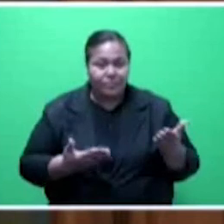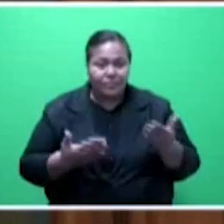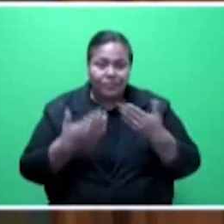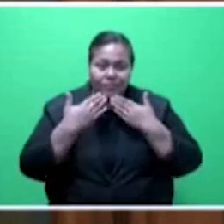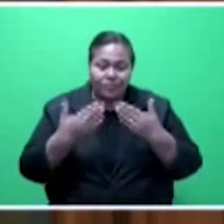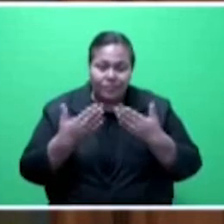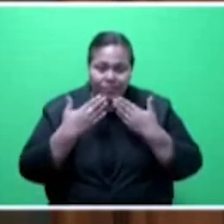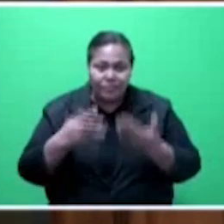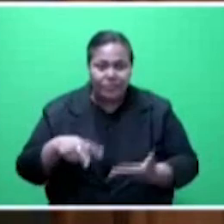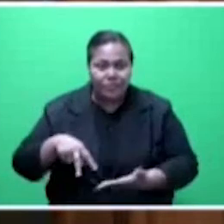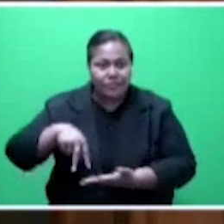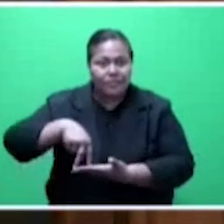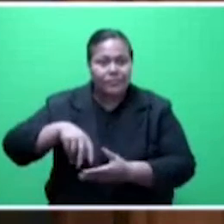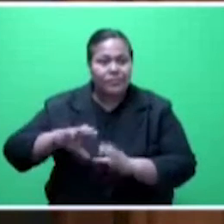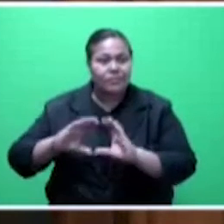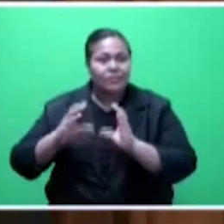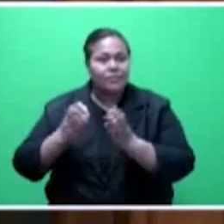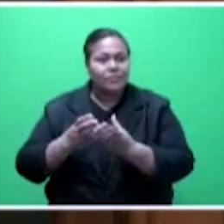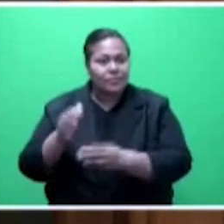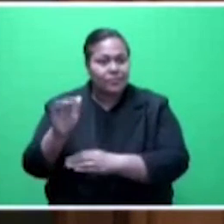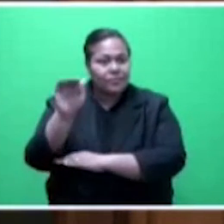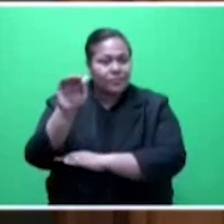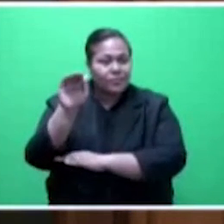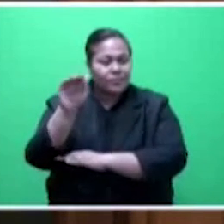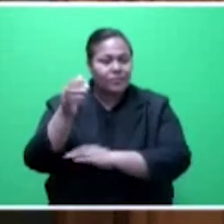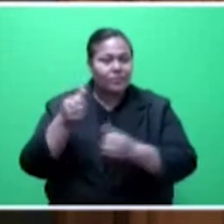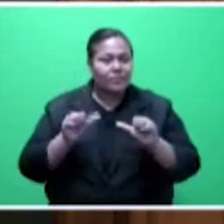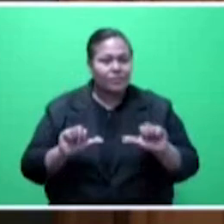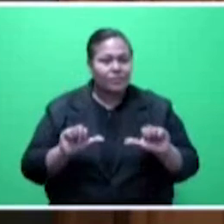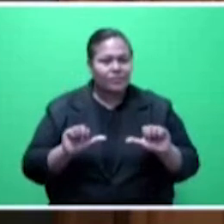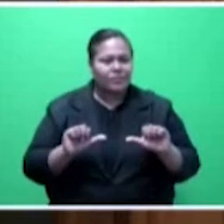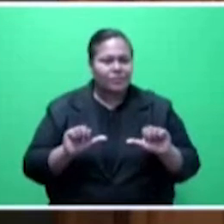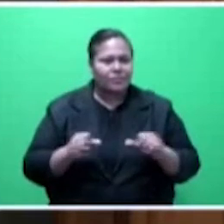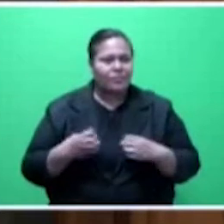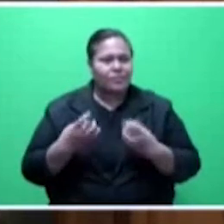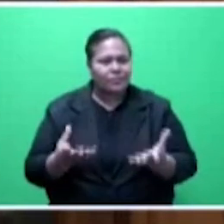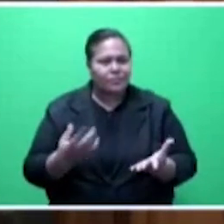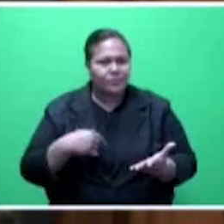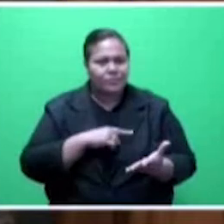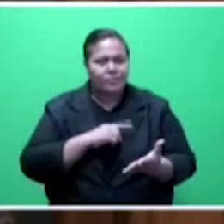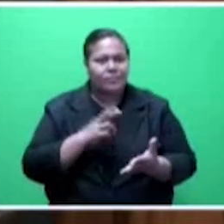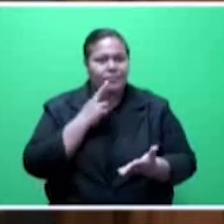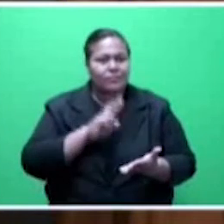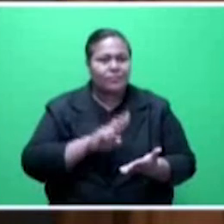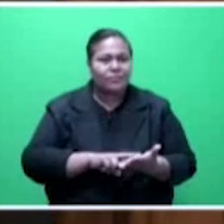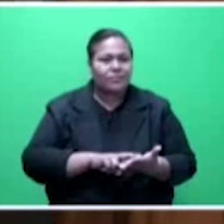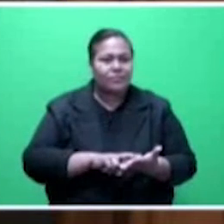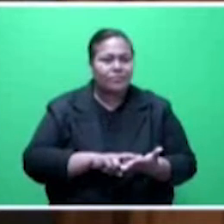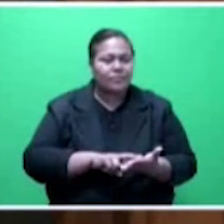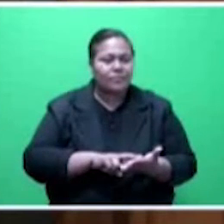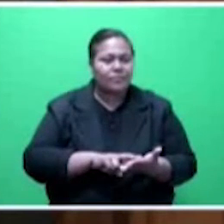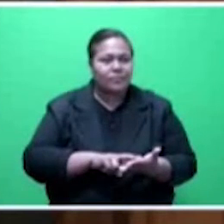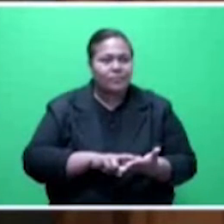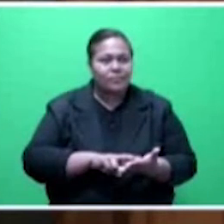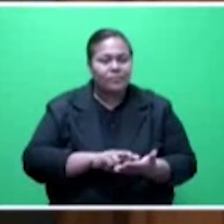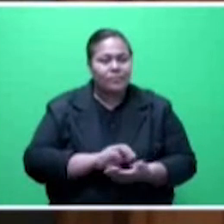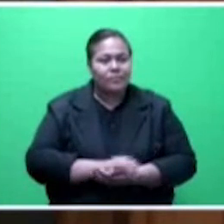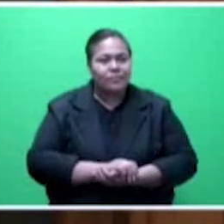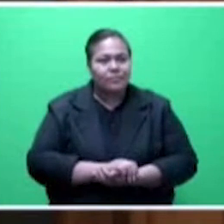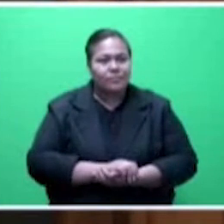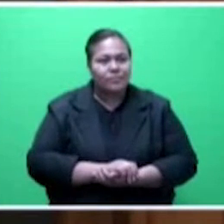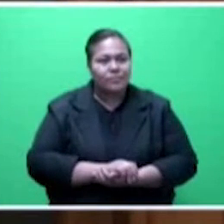I thank the Standing Committee on Foreign Affairs and Defence in the provision of this report. In saying this, Mr. Speaker,